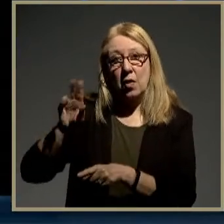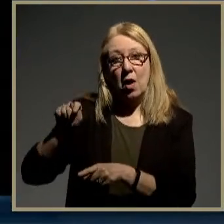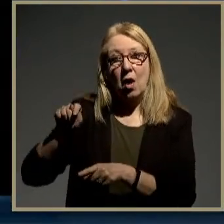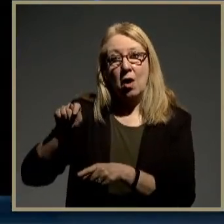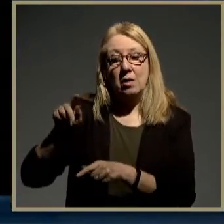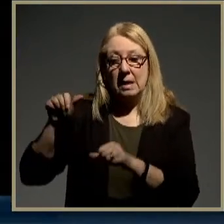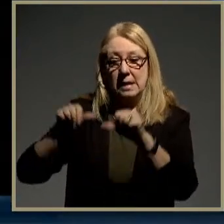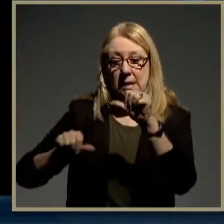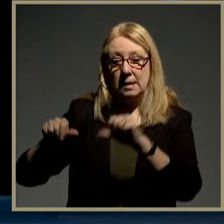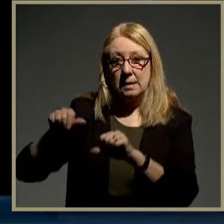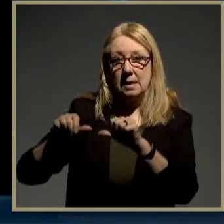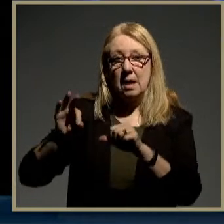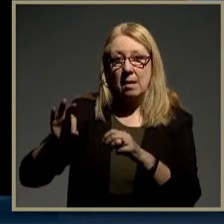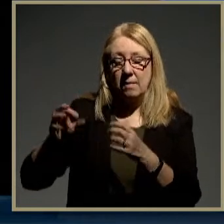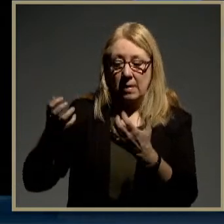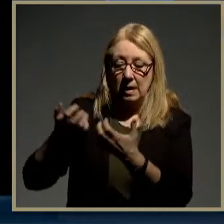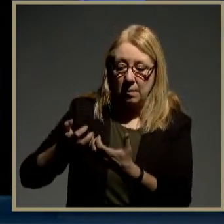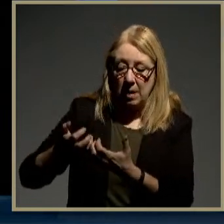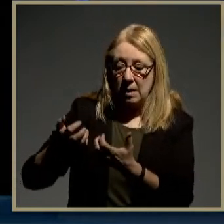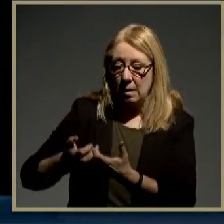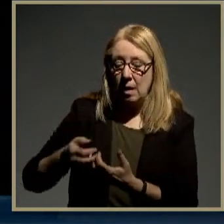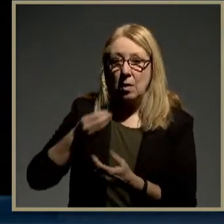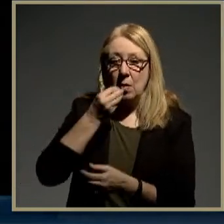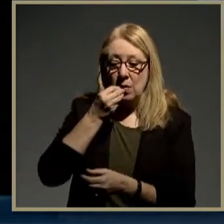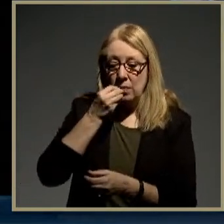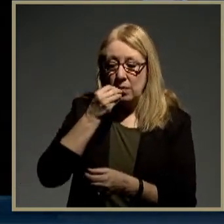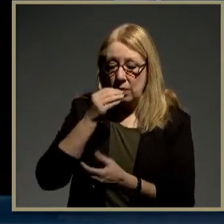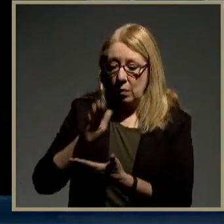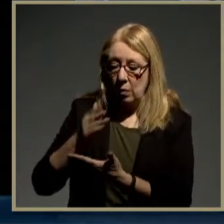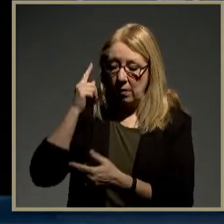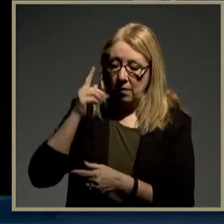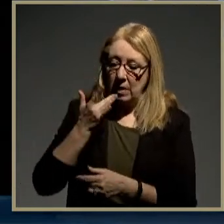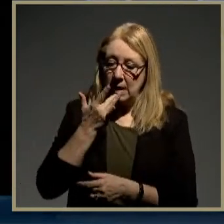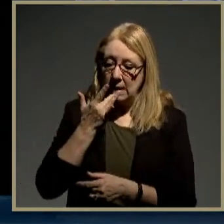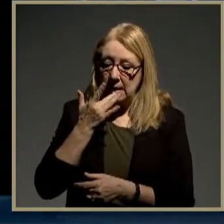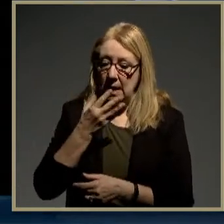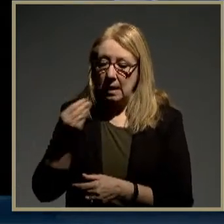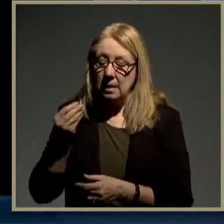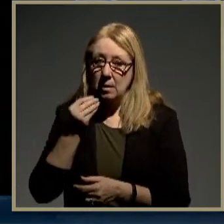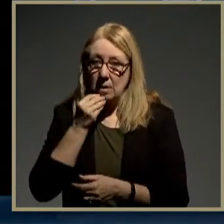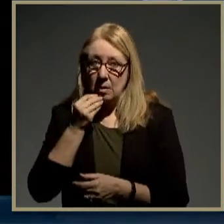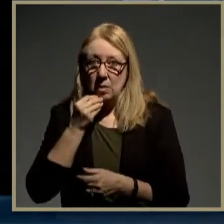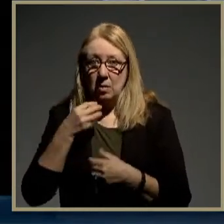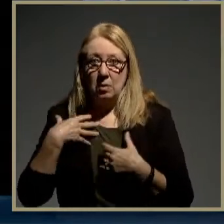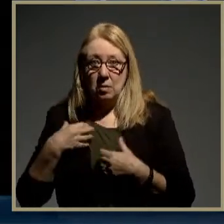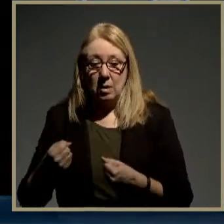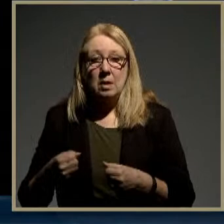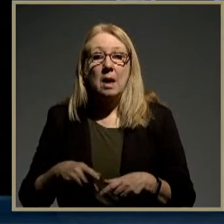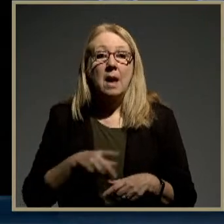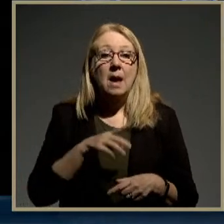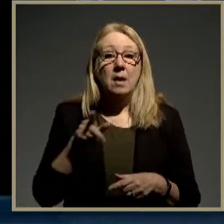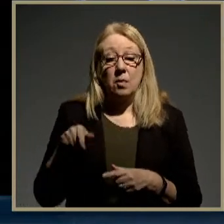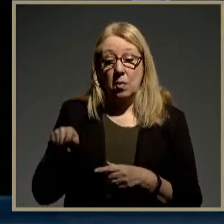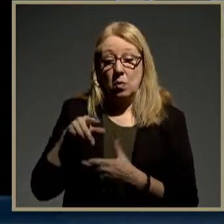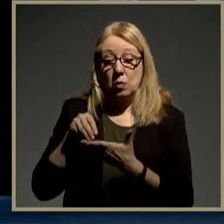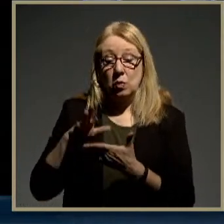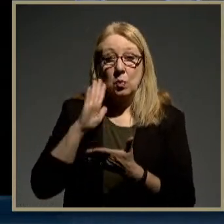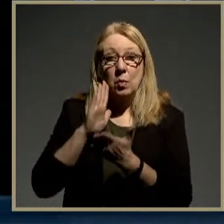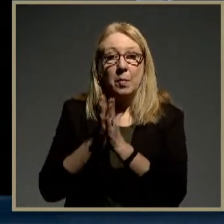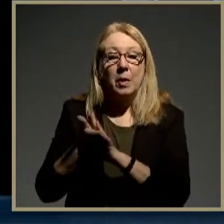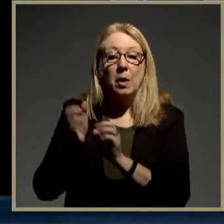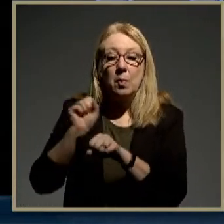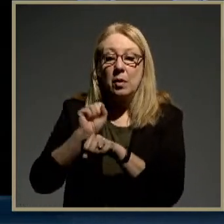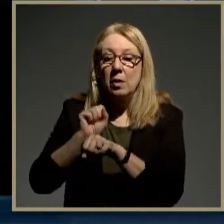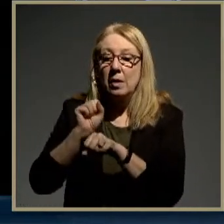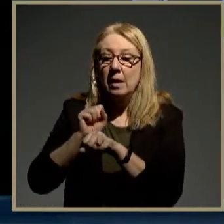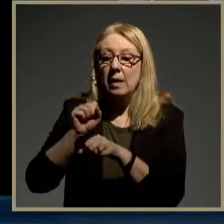and science of combining and preparing foods for both taste and nutrition. Those students are going to end up in perhaps restaurants or the